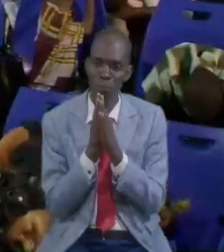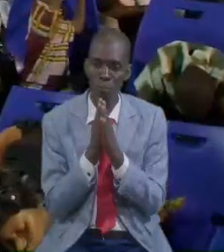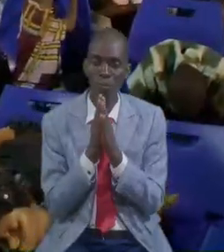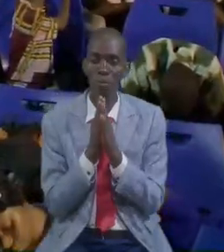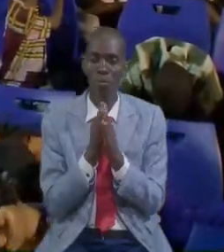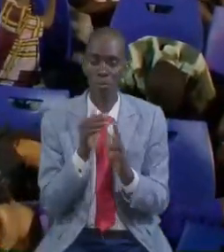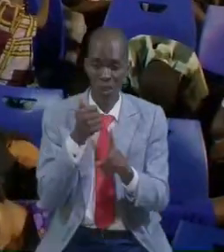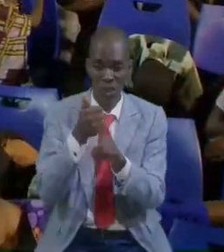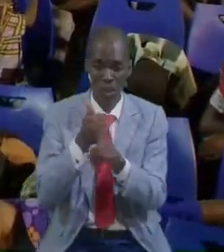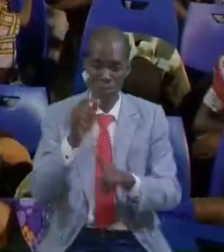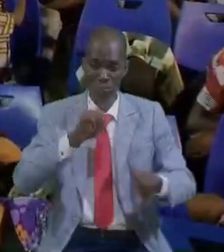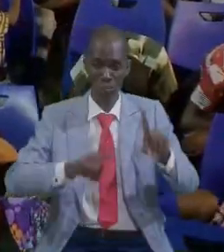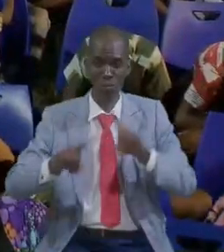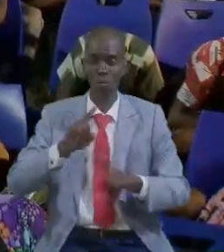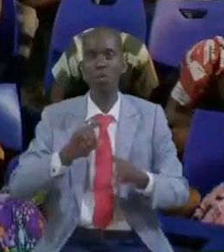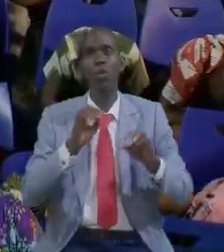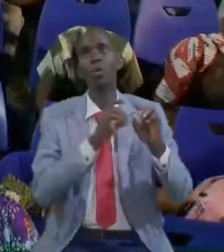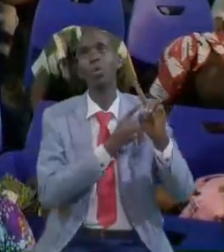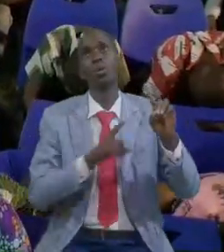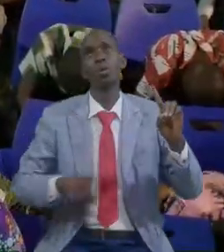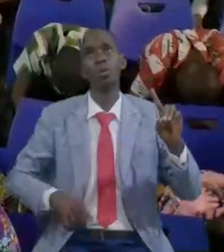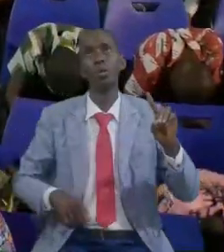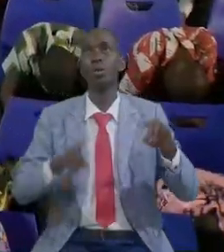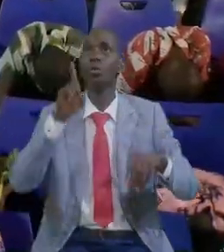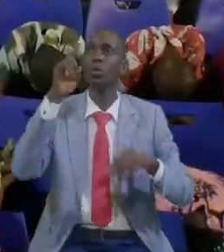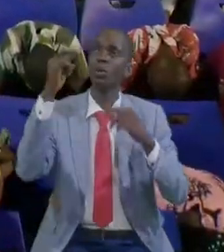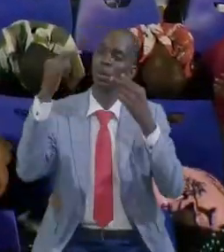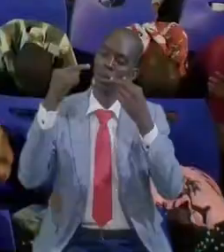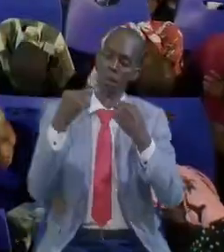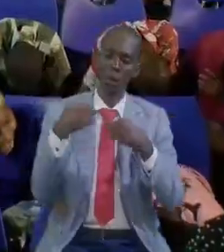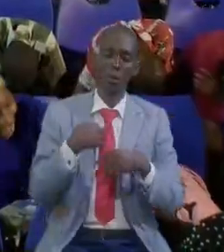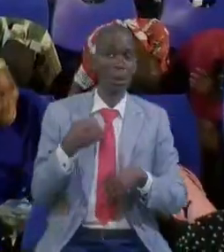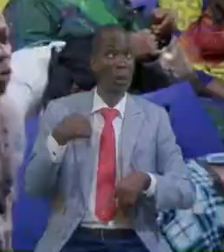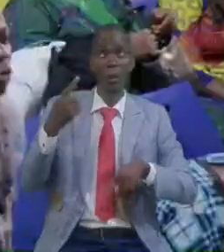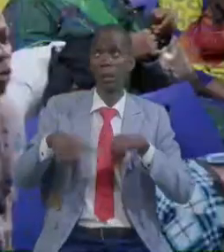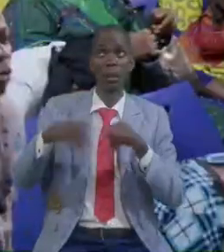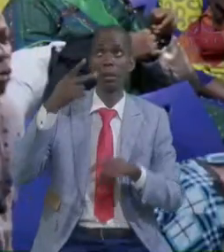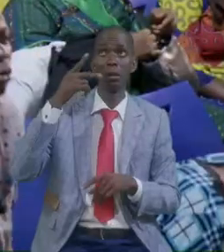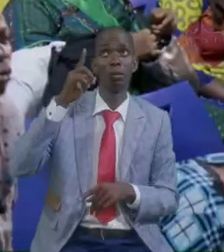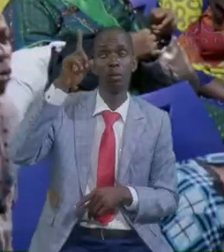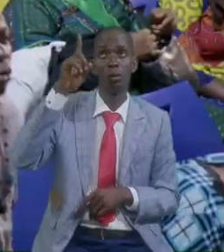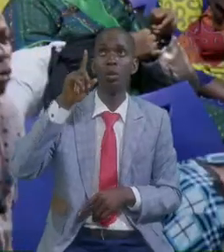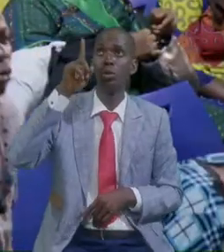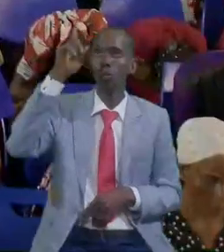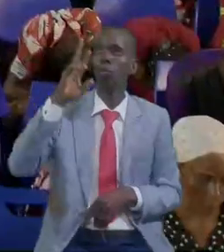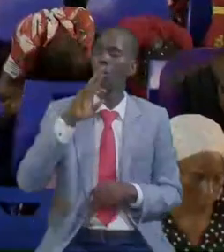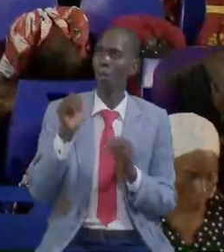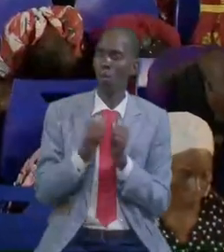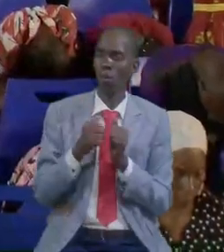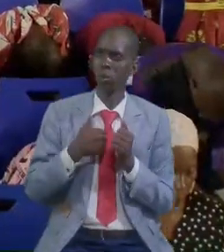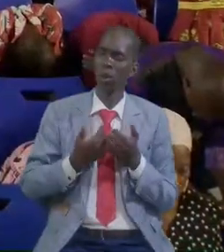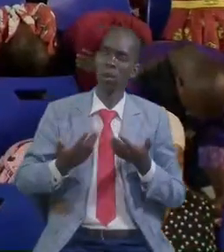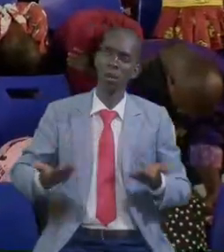and say, Lord, you see me even though I cannot see you. You are with me here